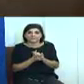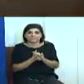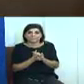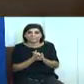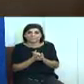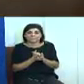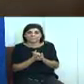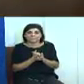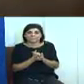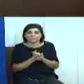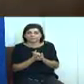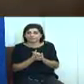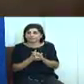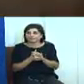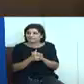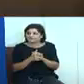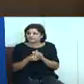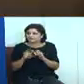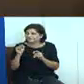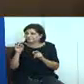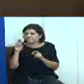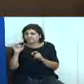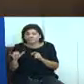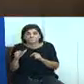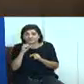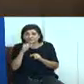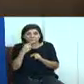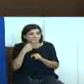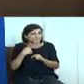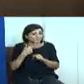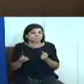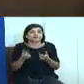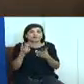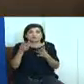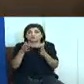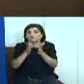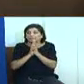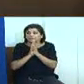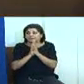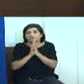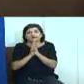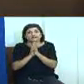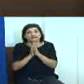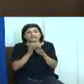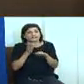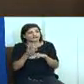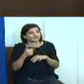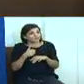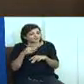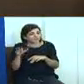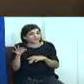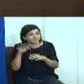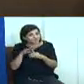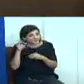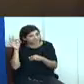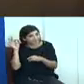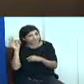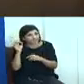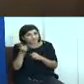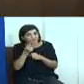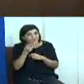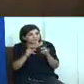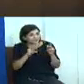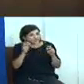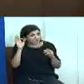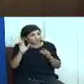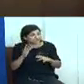Reverend Troy, they didn't tell me how many they asked, but I know there's some out there. Because after I was elected, several preachers